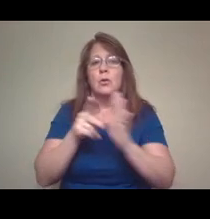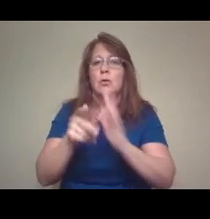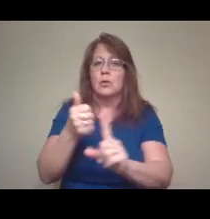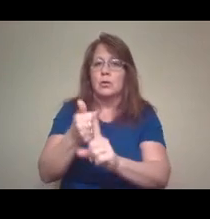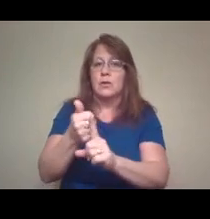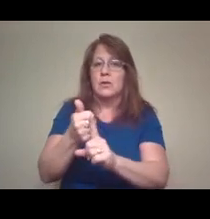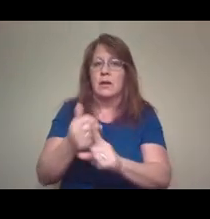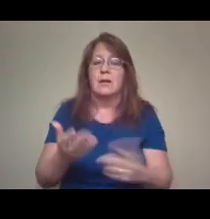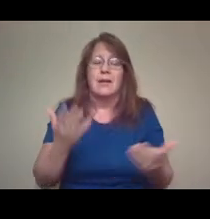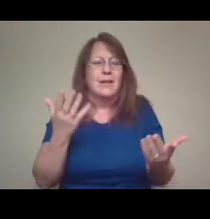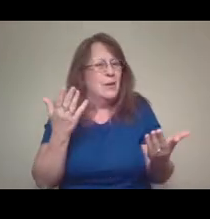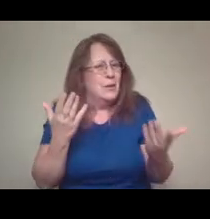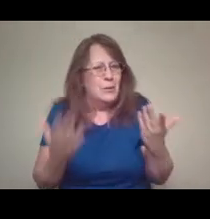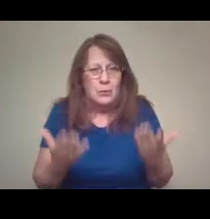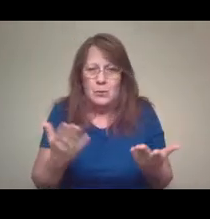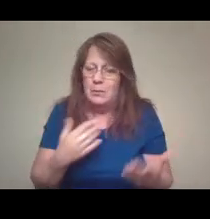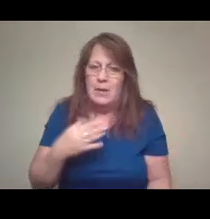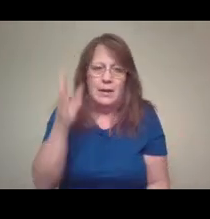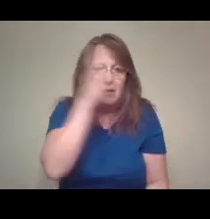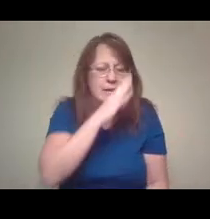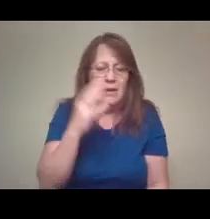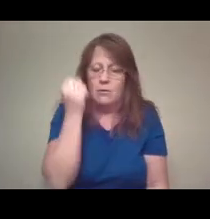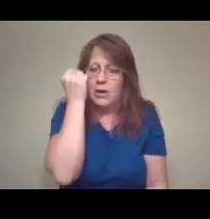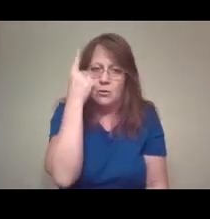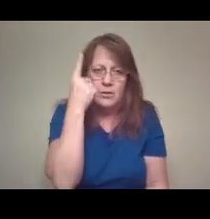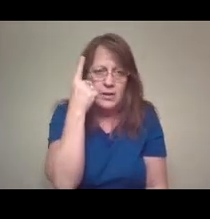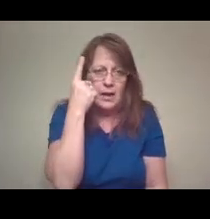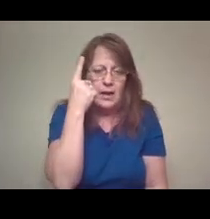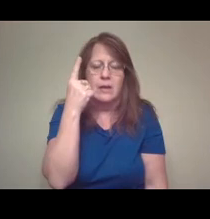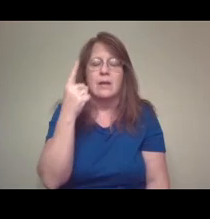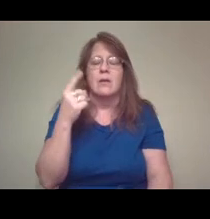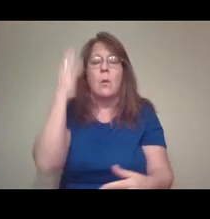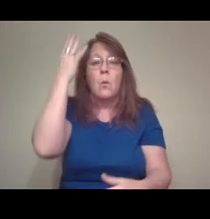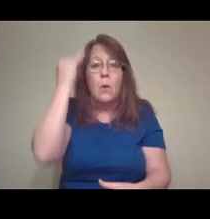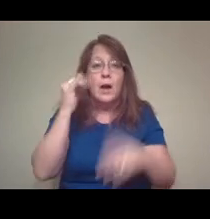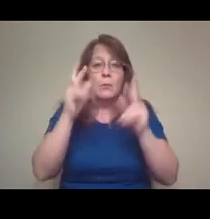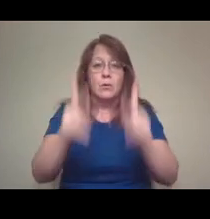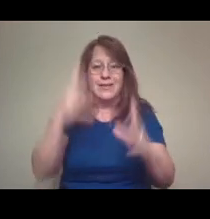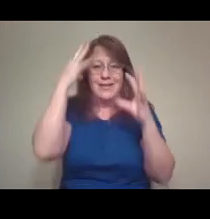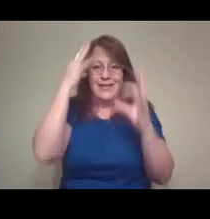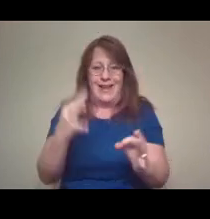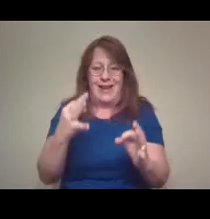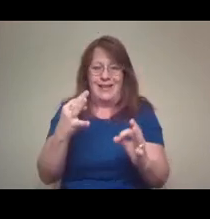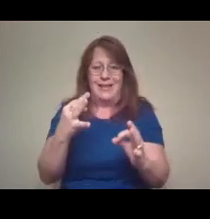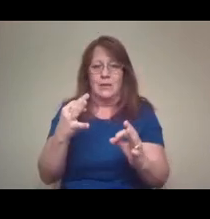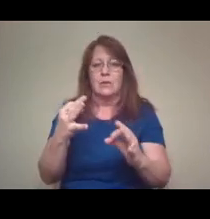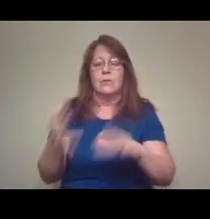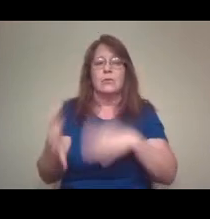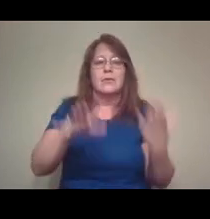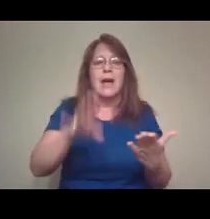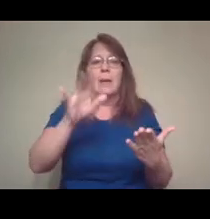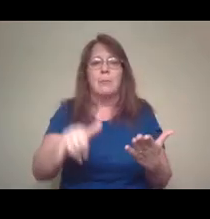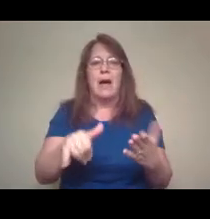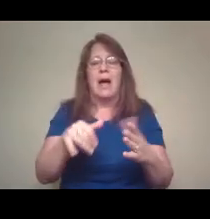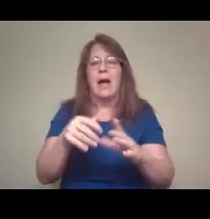never understand truly why someone chooses to die by suicide, we can try to understand signs to look for, how